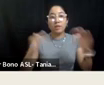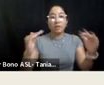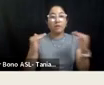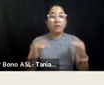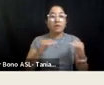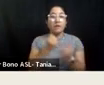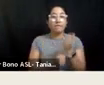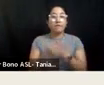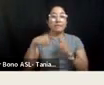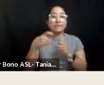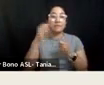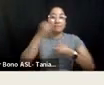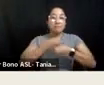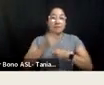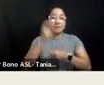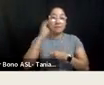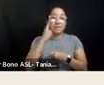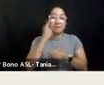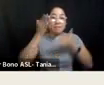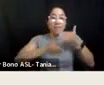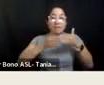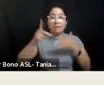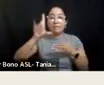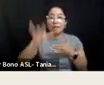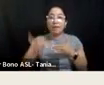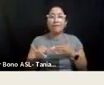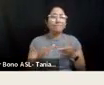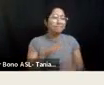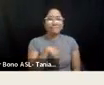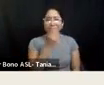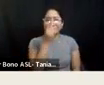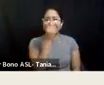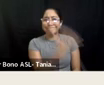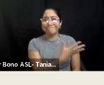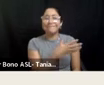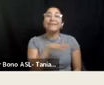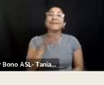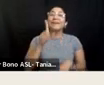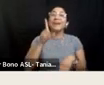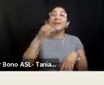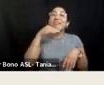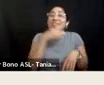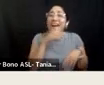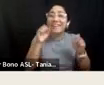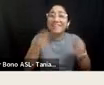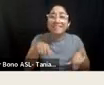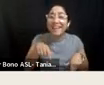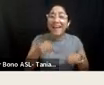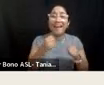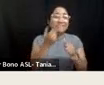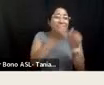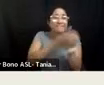of the play. Nonsense. No, it doesn't. No, it doesn't. Tell a lie. Jose Rivera says he'd like tell one lie in every single play. I like to